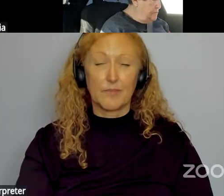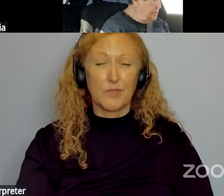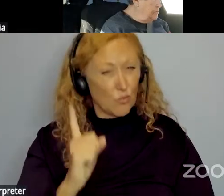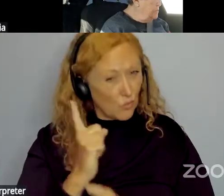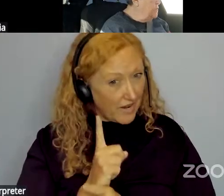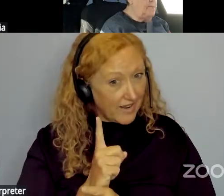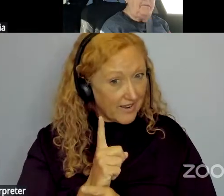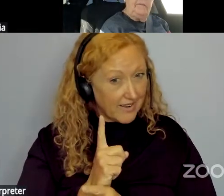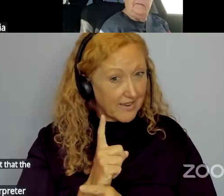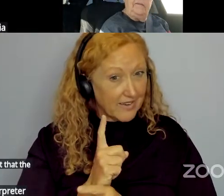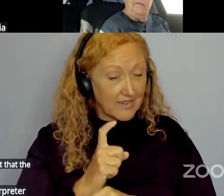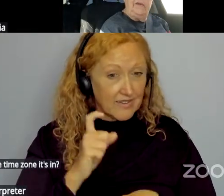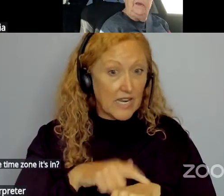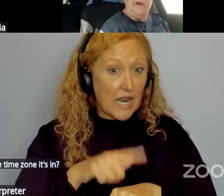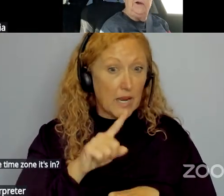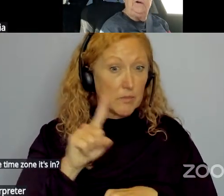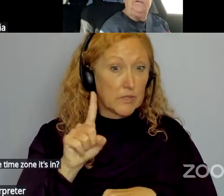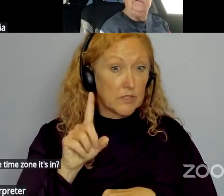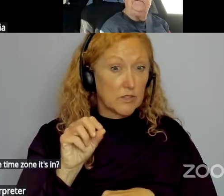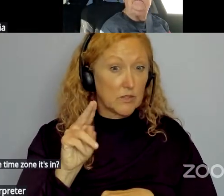Isn't that the time zone it's in?